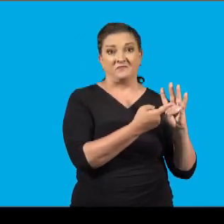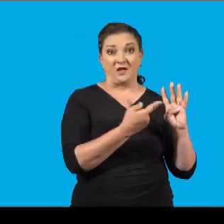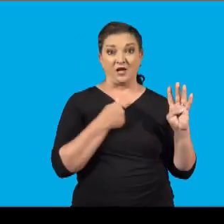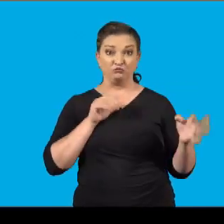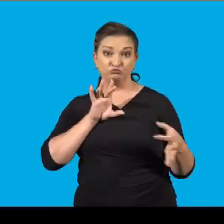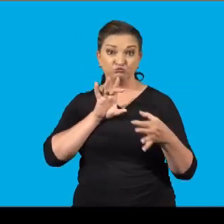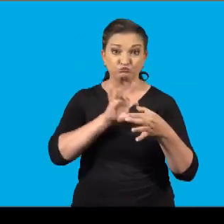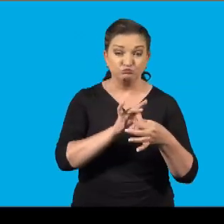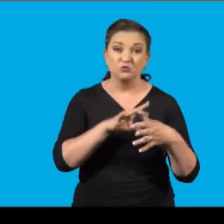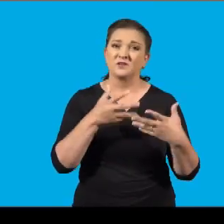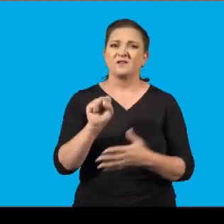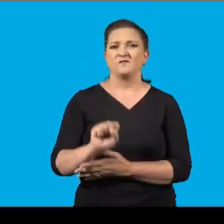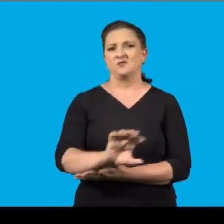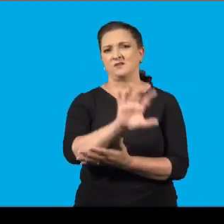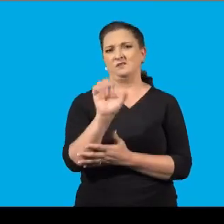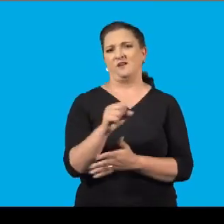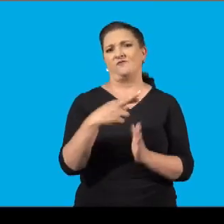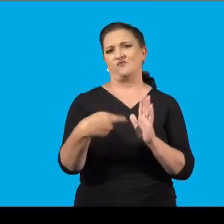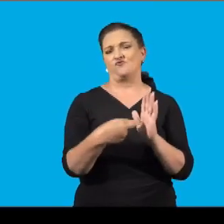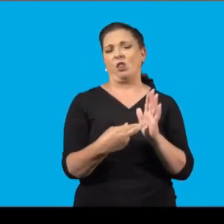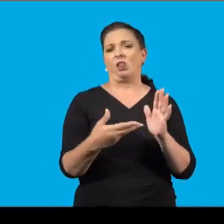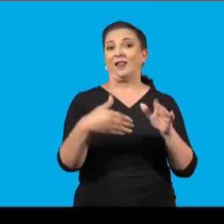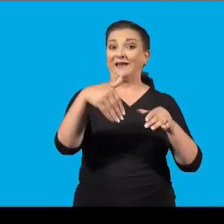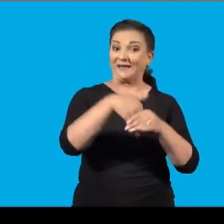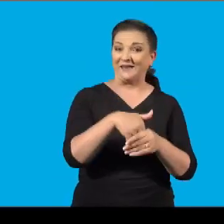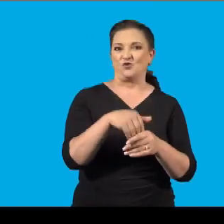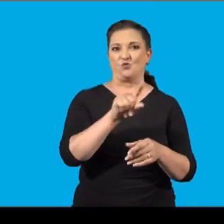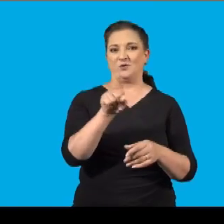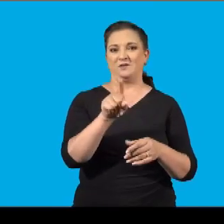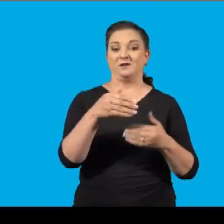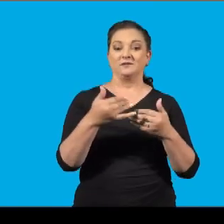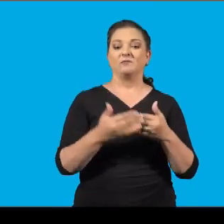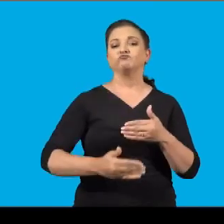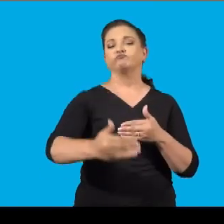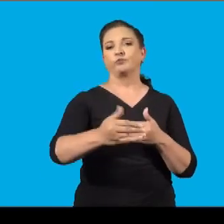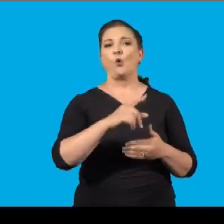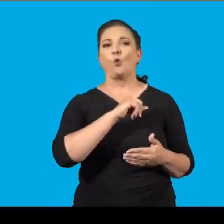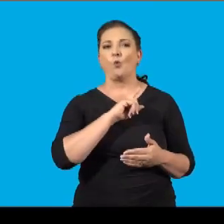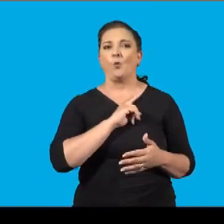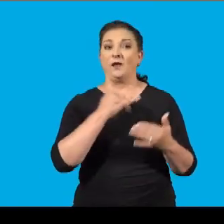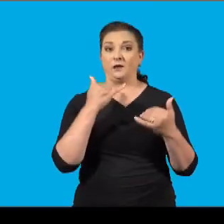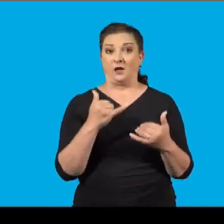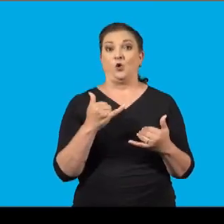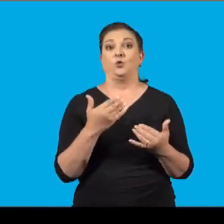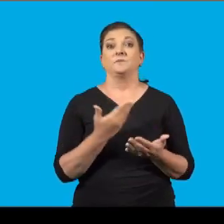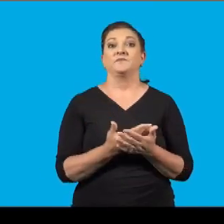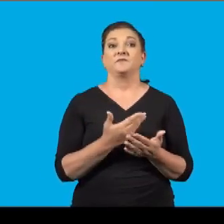told you, and commitment by key South African role players paved the way for the birth of